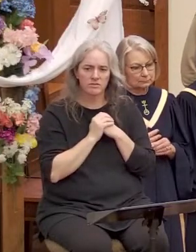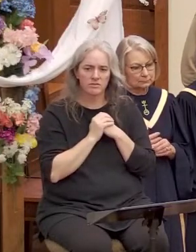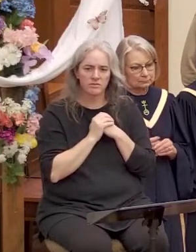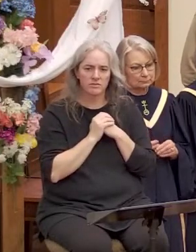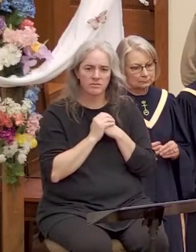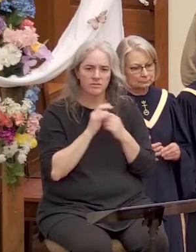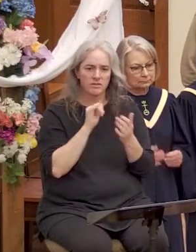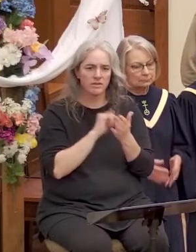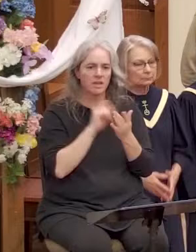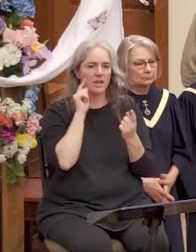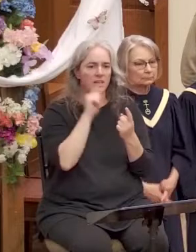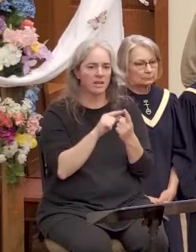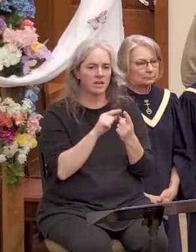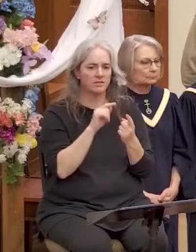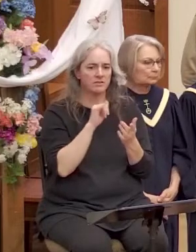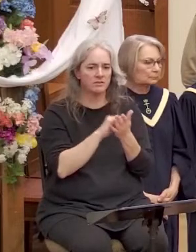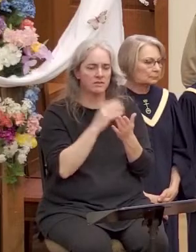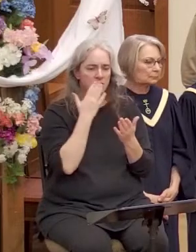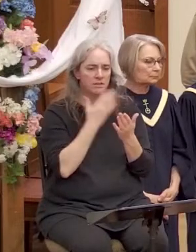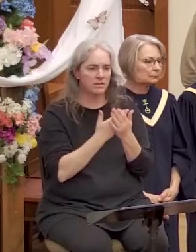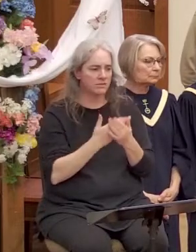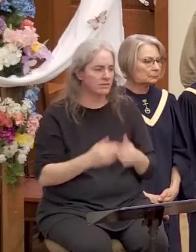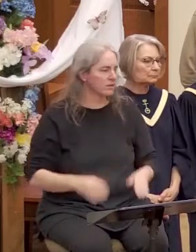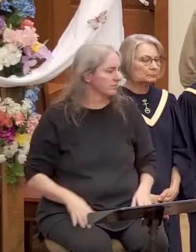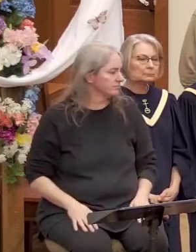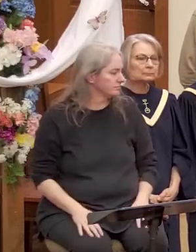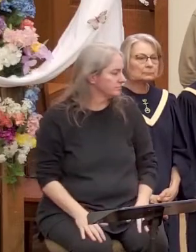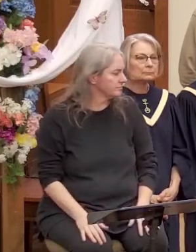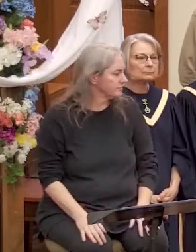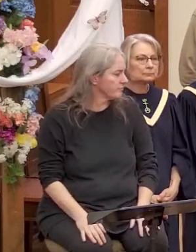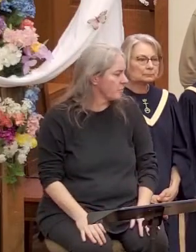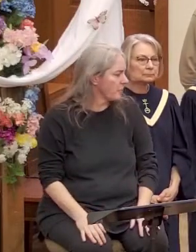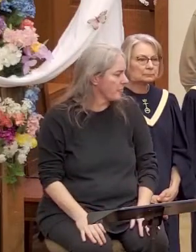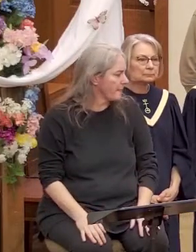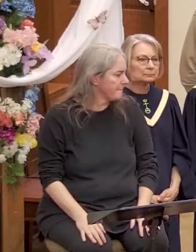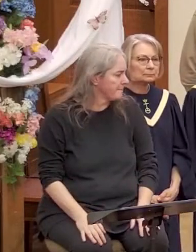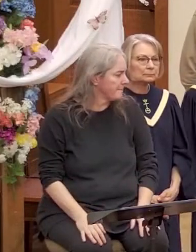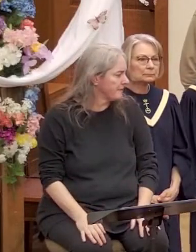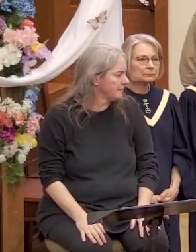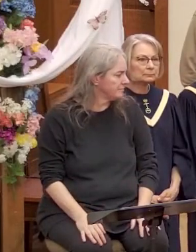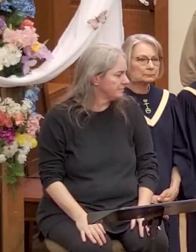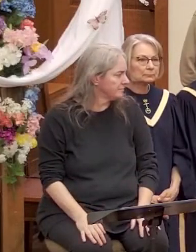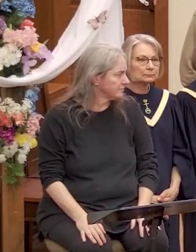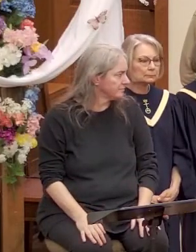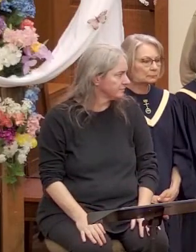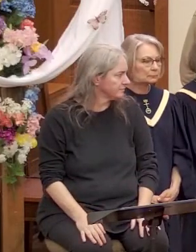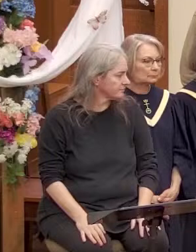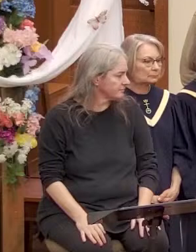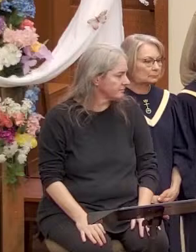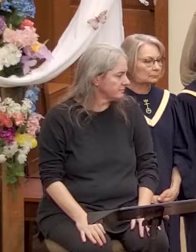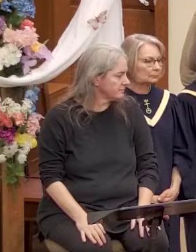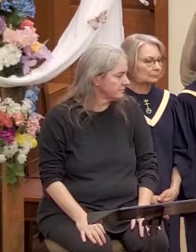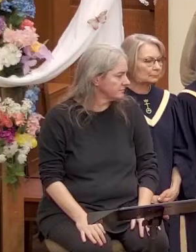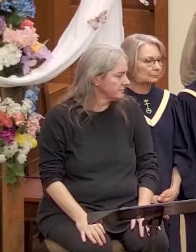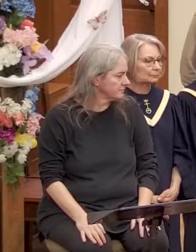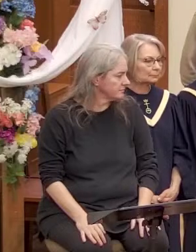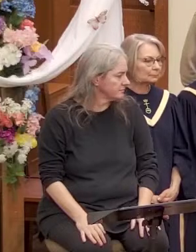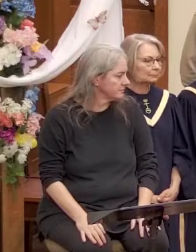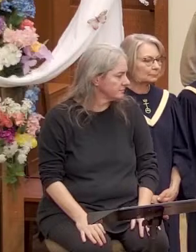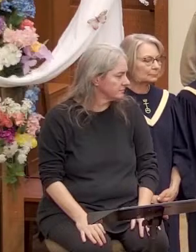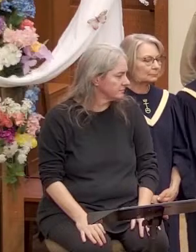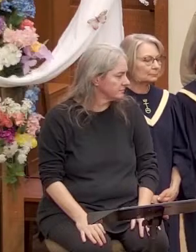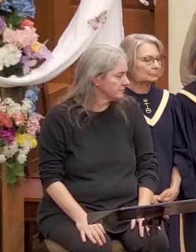that responded. So that's really good. So here's the deal. I'm almost done, Don. All